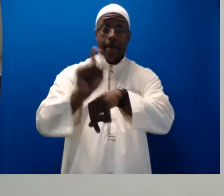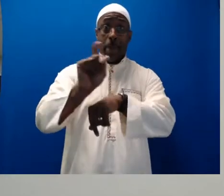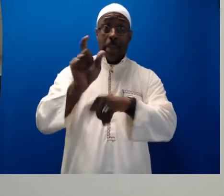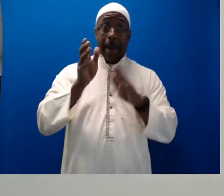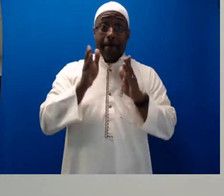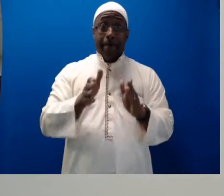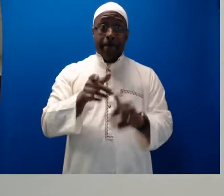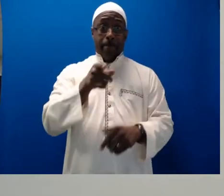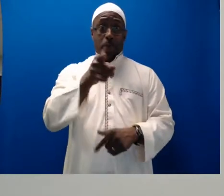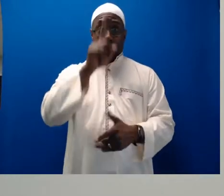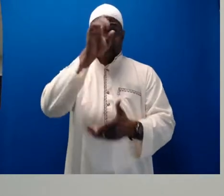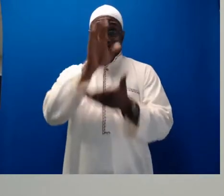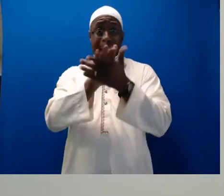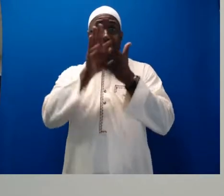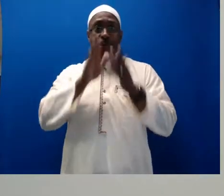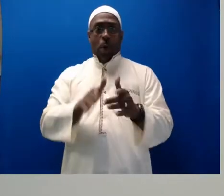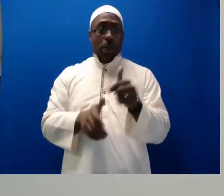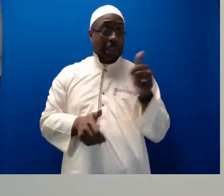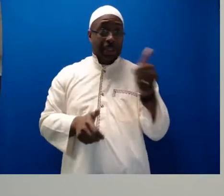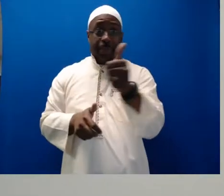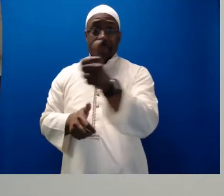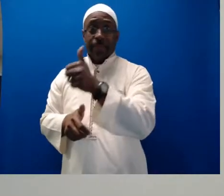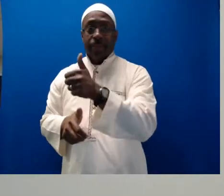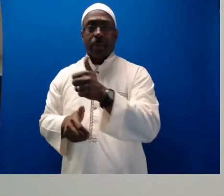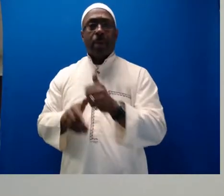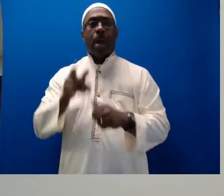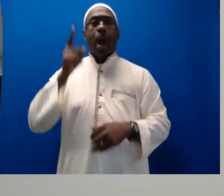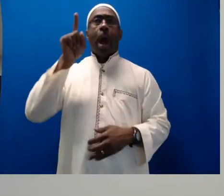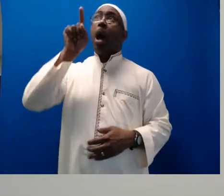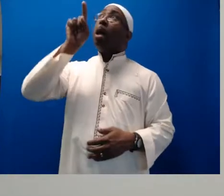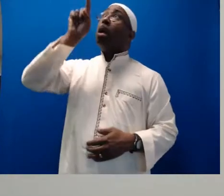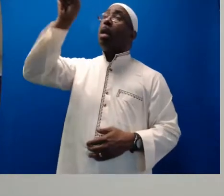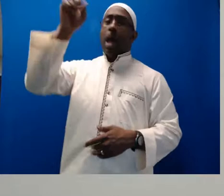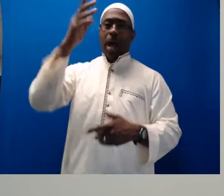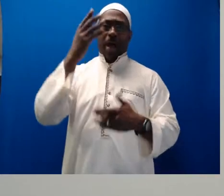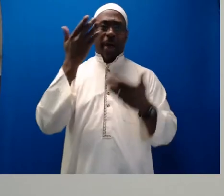believer, Allah is addressing them and He's telling them,